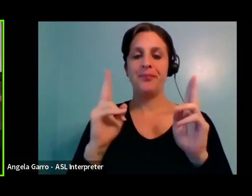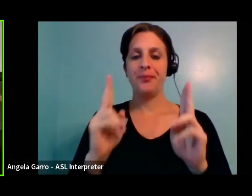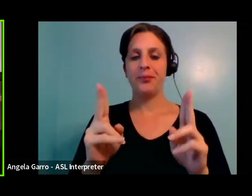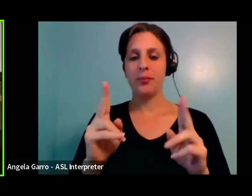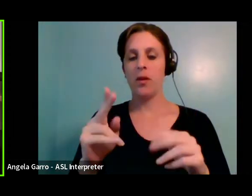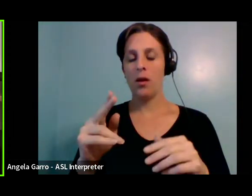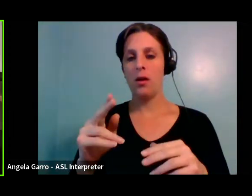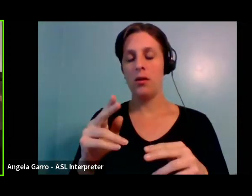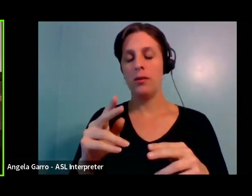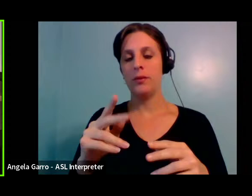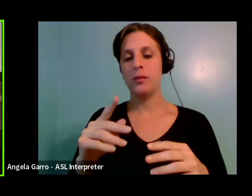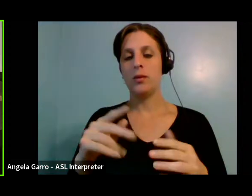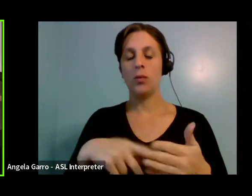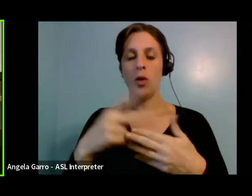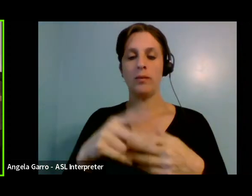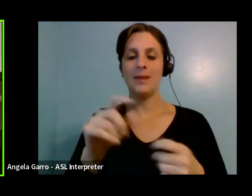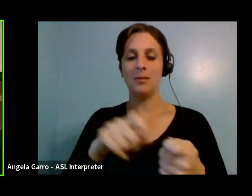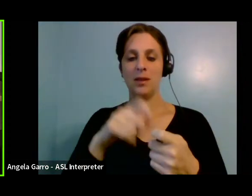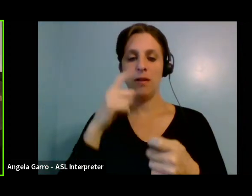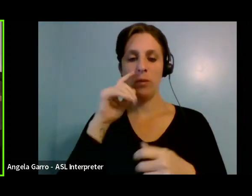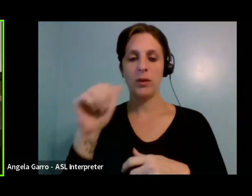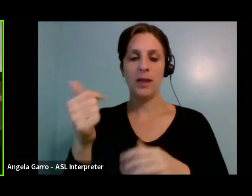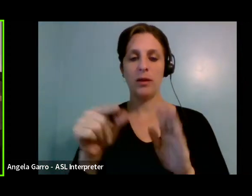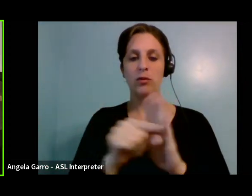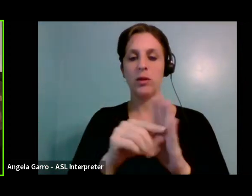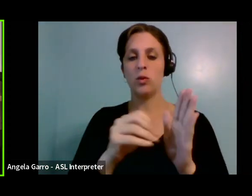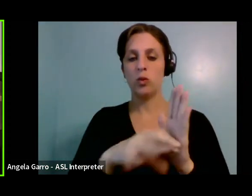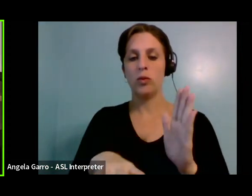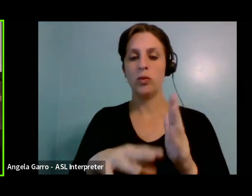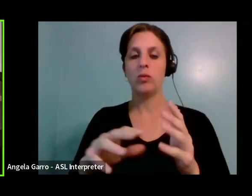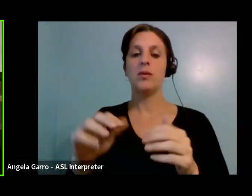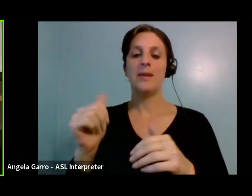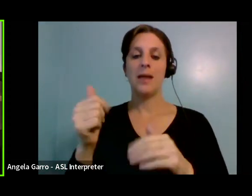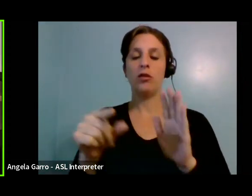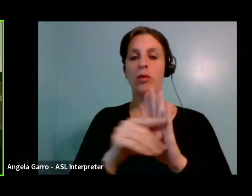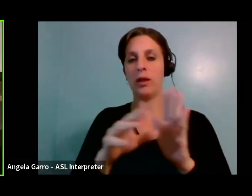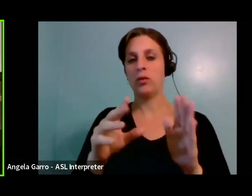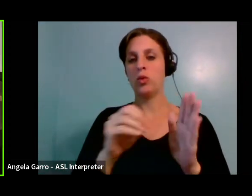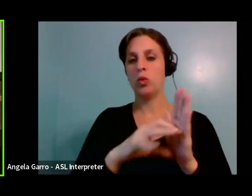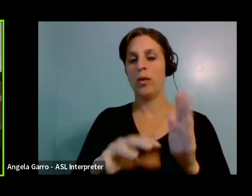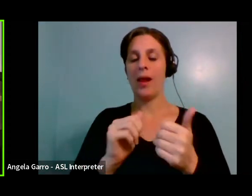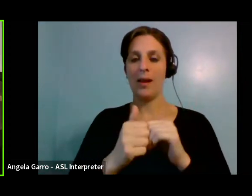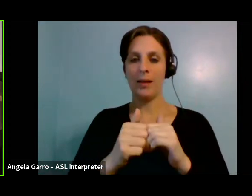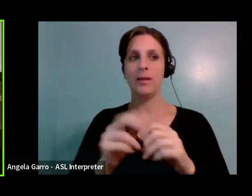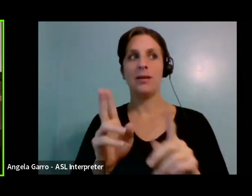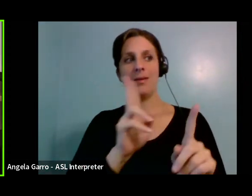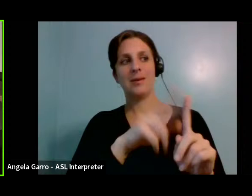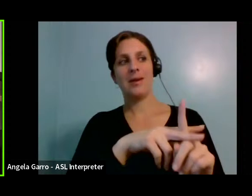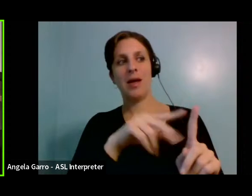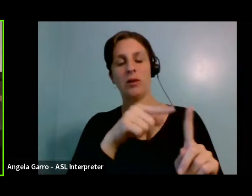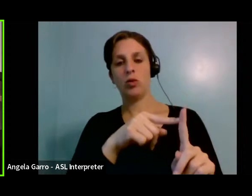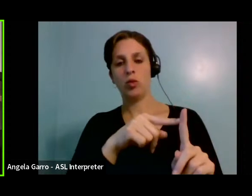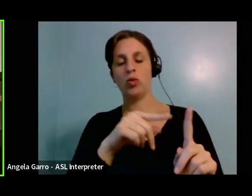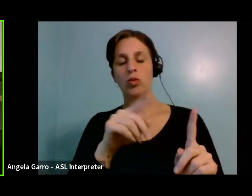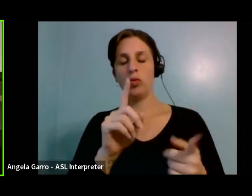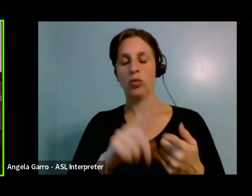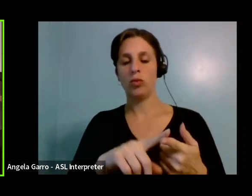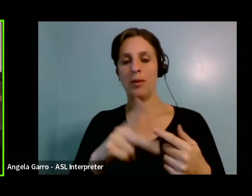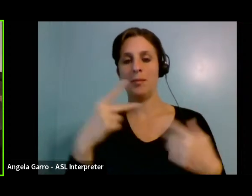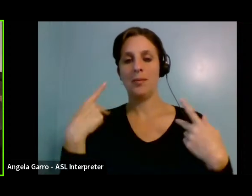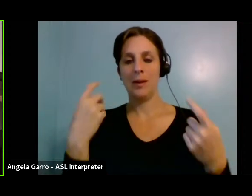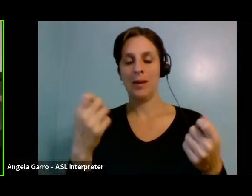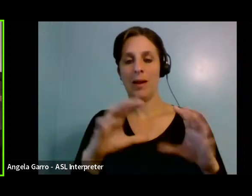for 10th grade students. As 10th graders, student athletes, students were assigned to a PE class, but had the option to